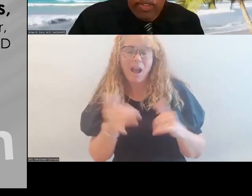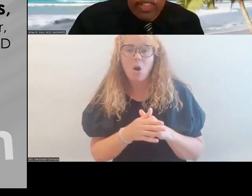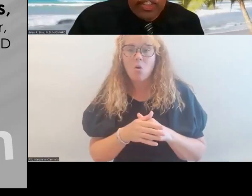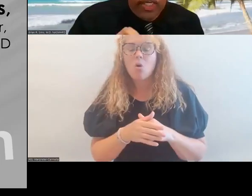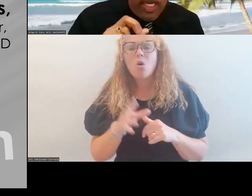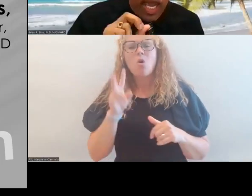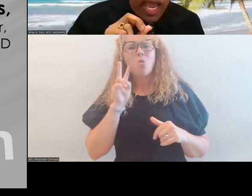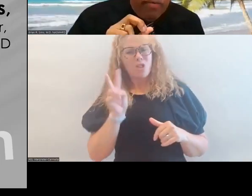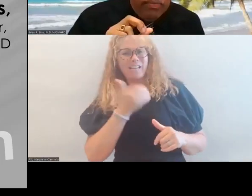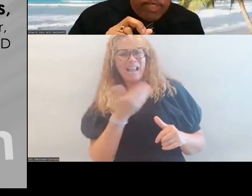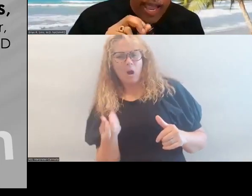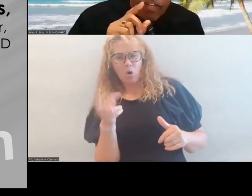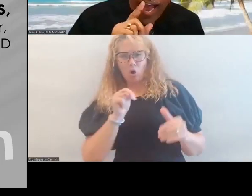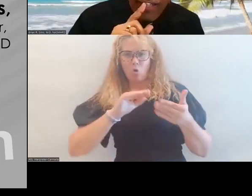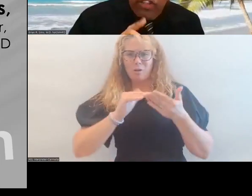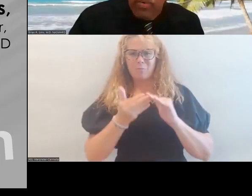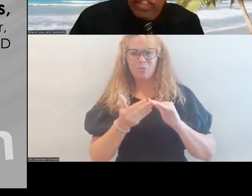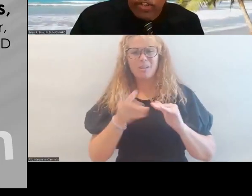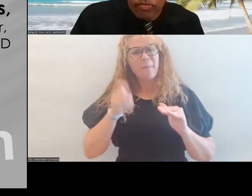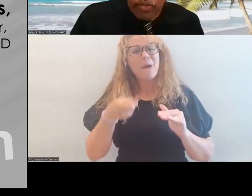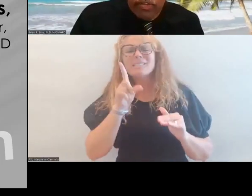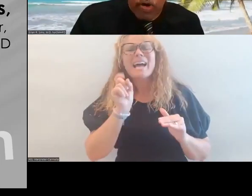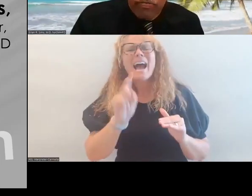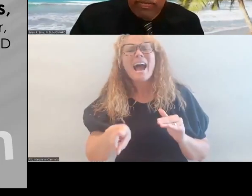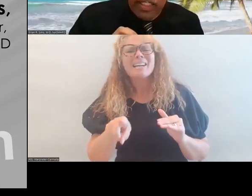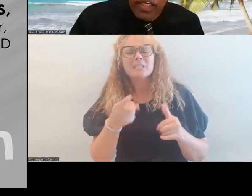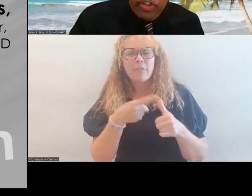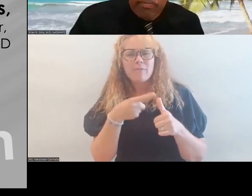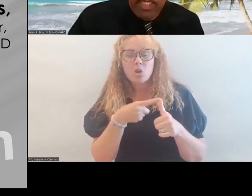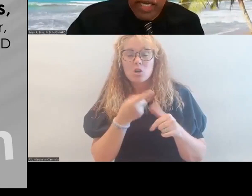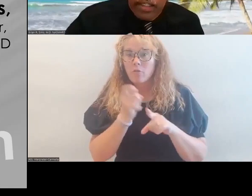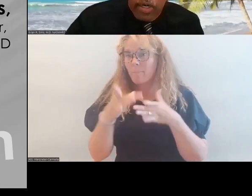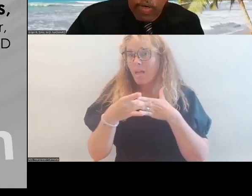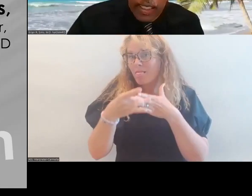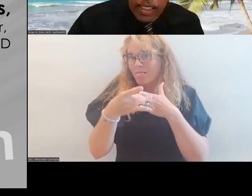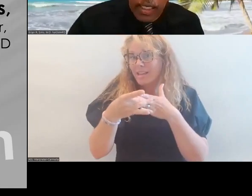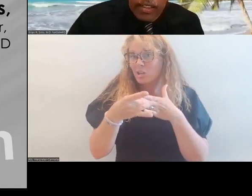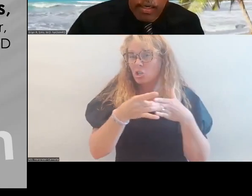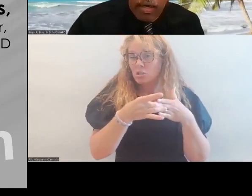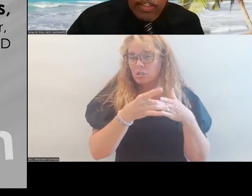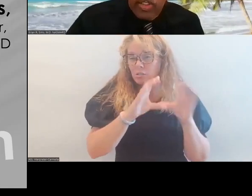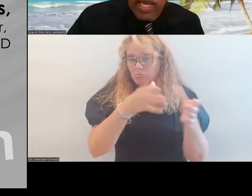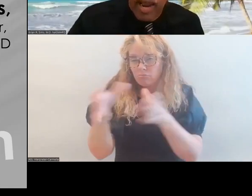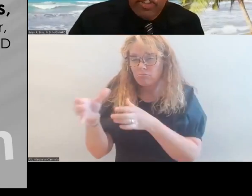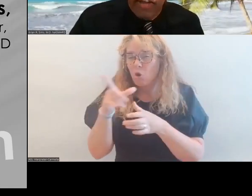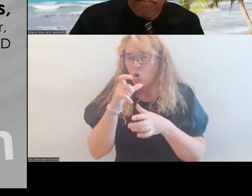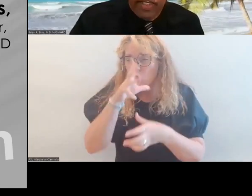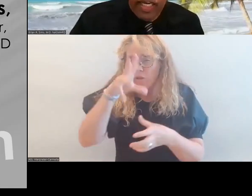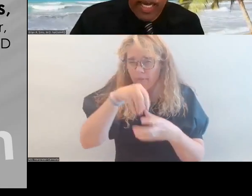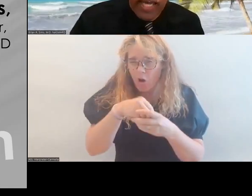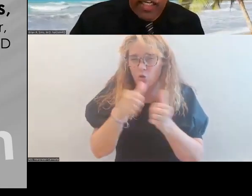our own communities and we have to ask the question, first of all, from the leadership that is going in on this